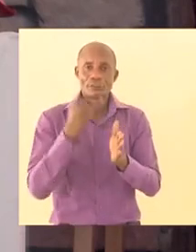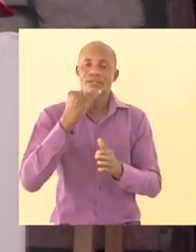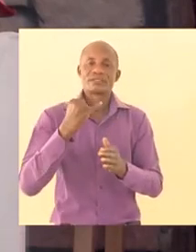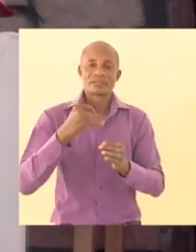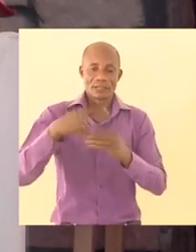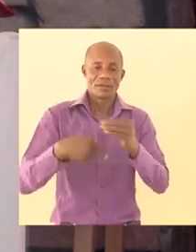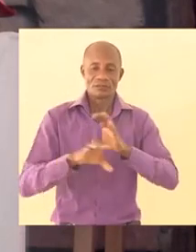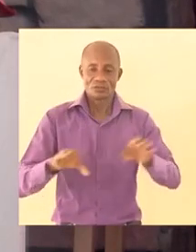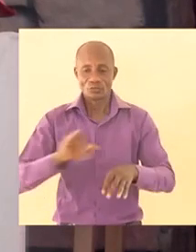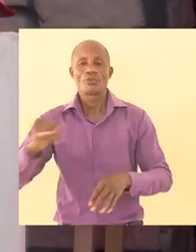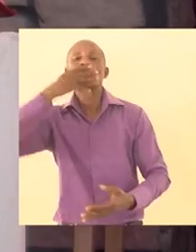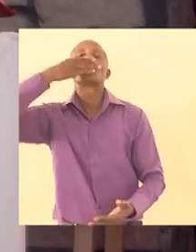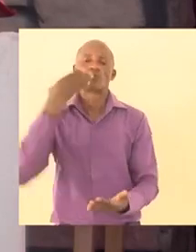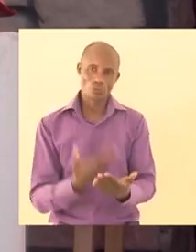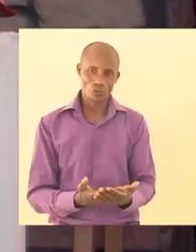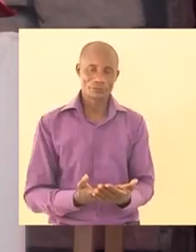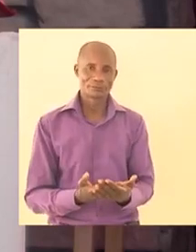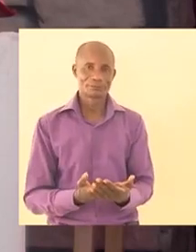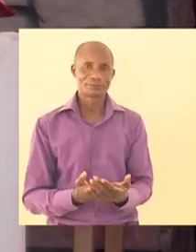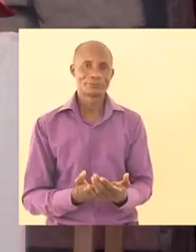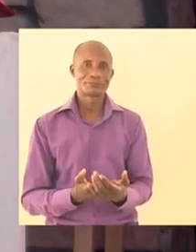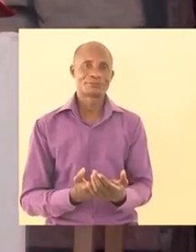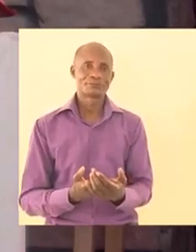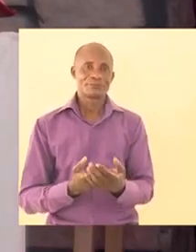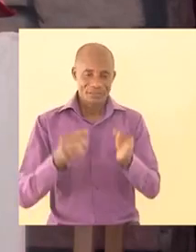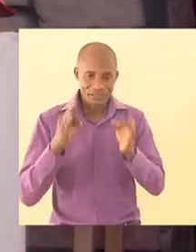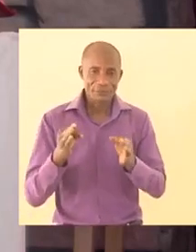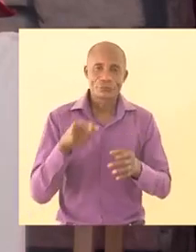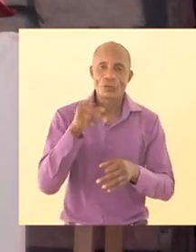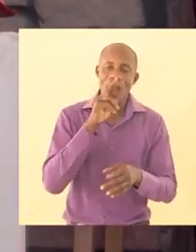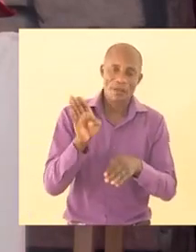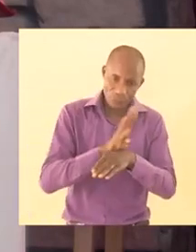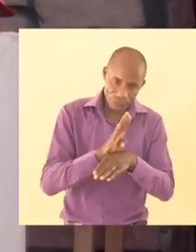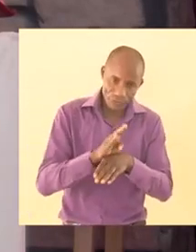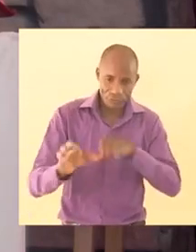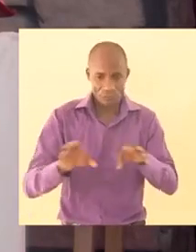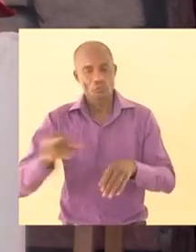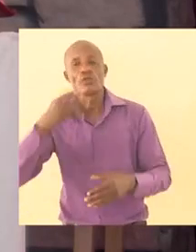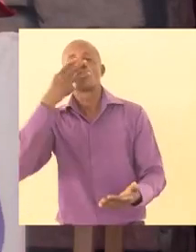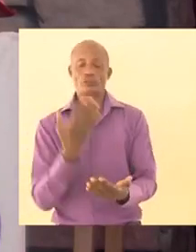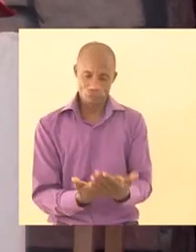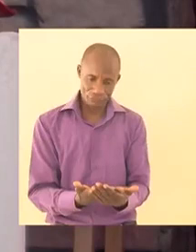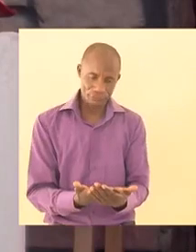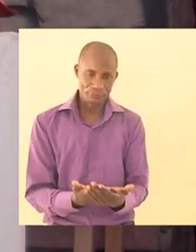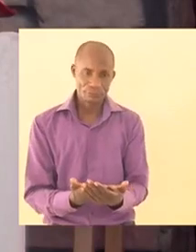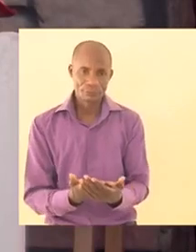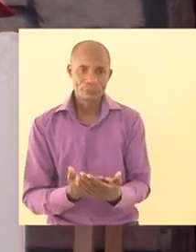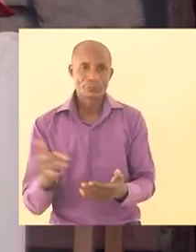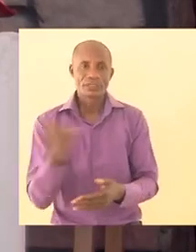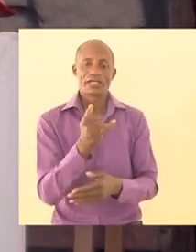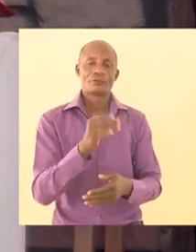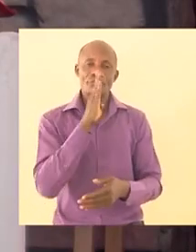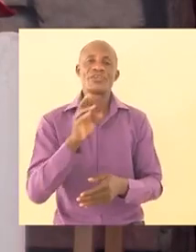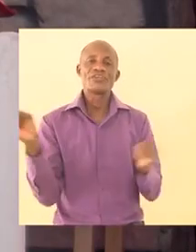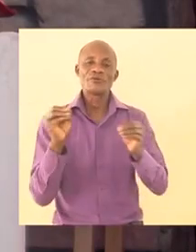about doing good, not so much avoiding sin. And if you are busy doing good, there will be no room to